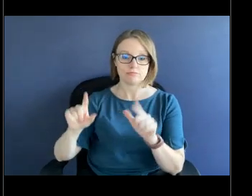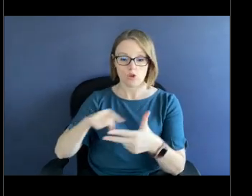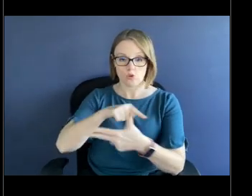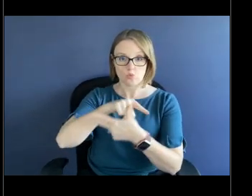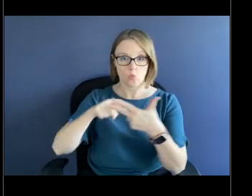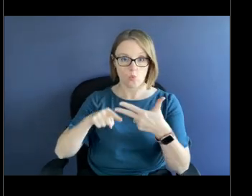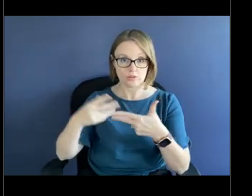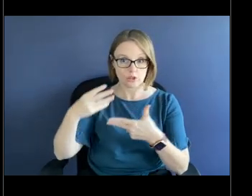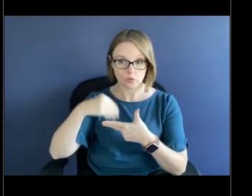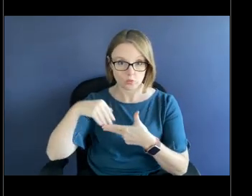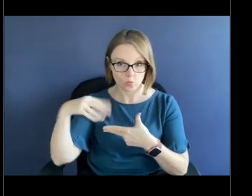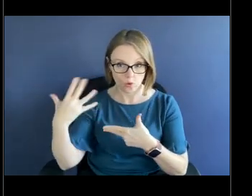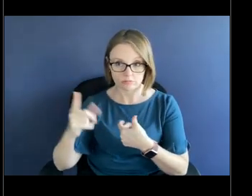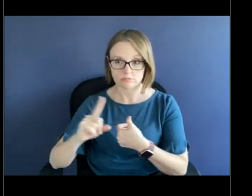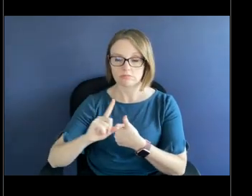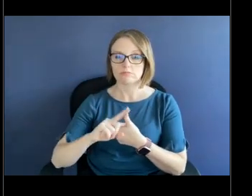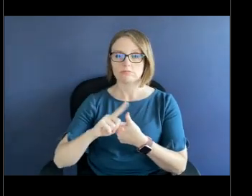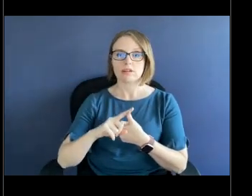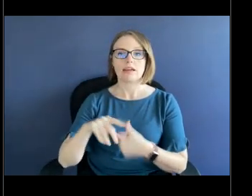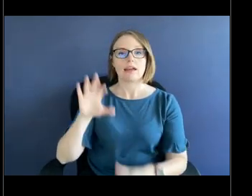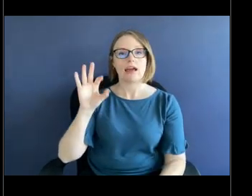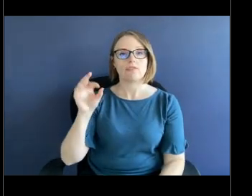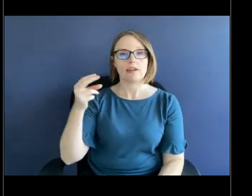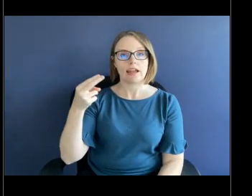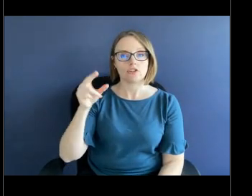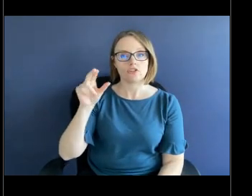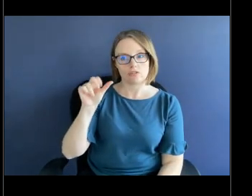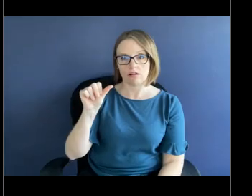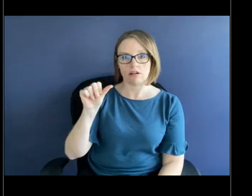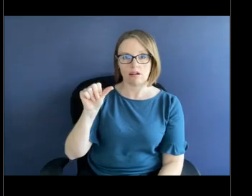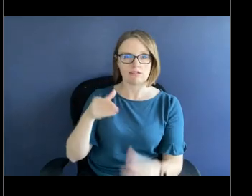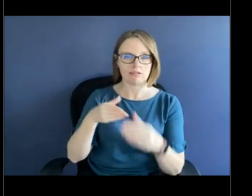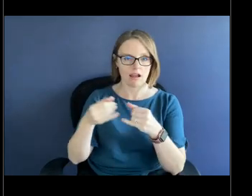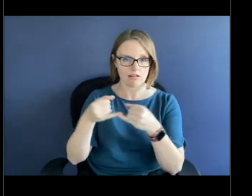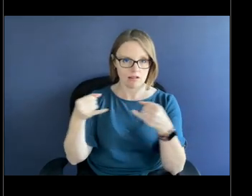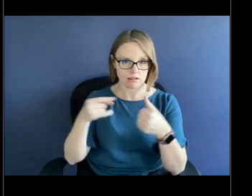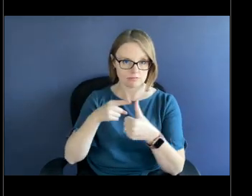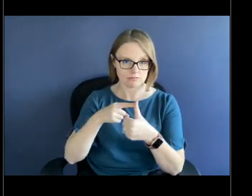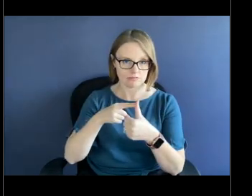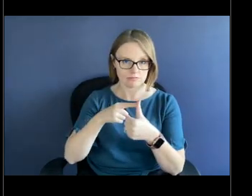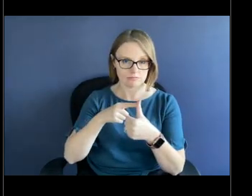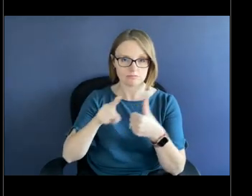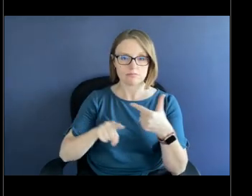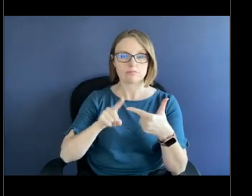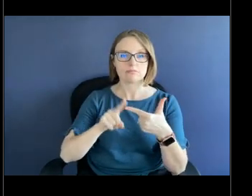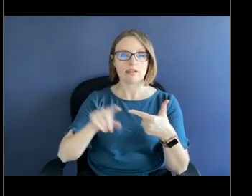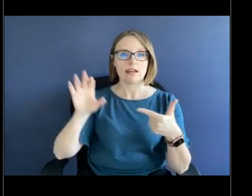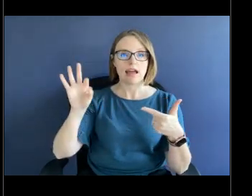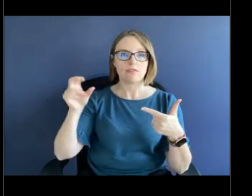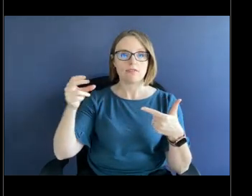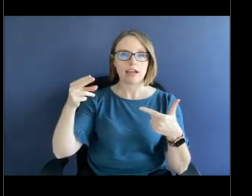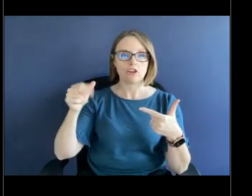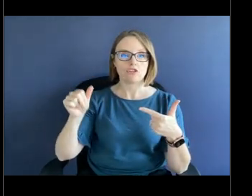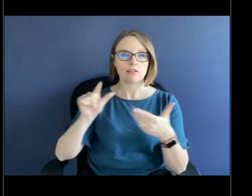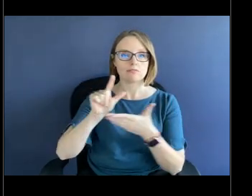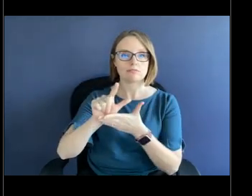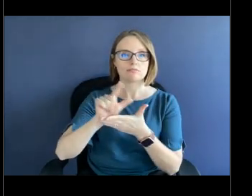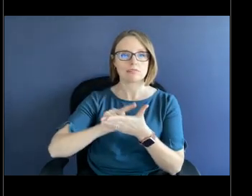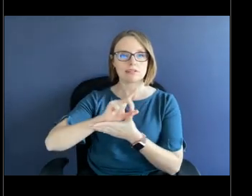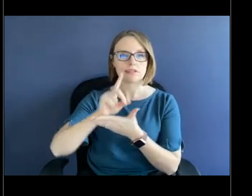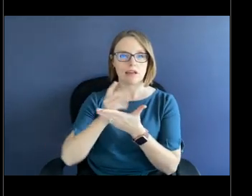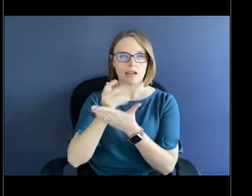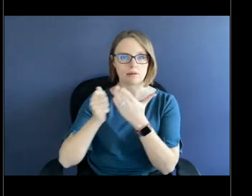handouts include the Fair Housing Accessibility Guidelines, the Fair Housing Act Design